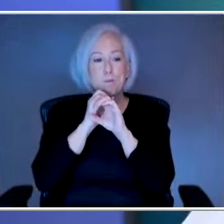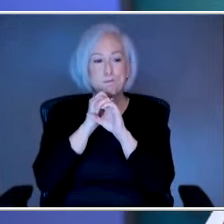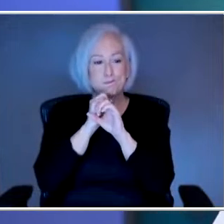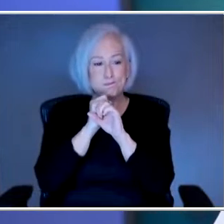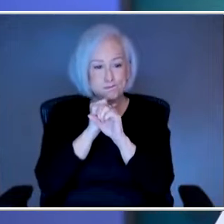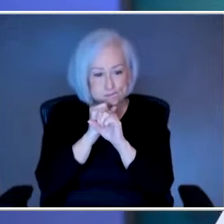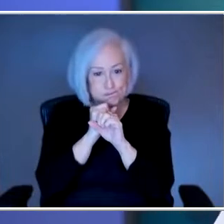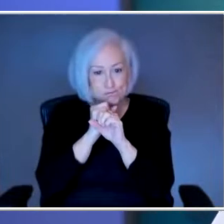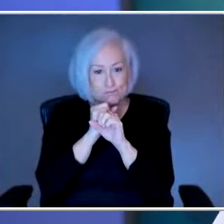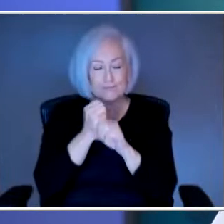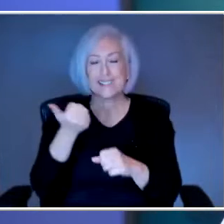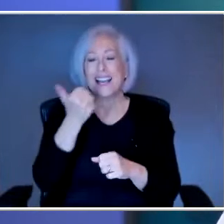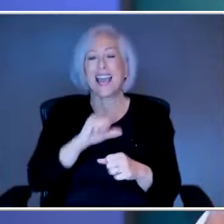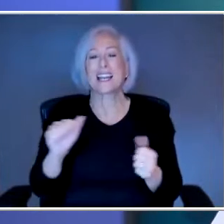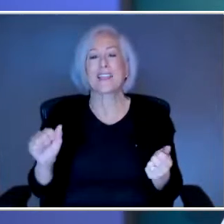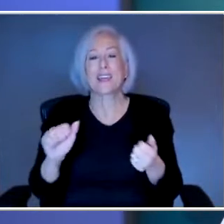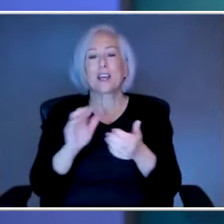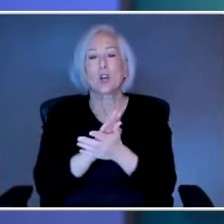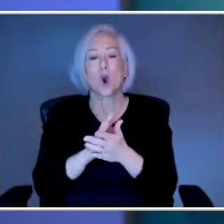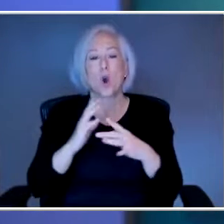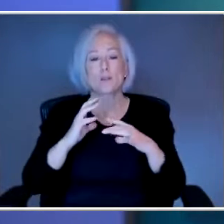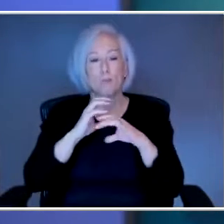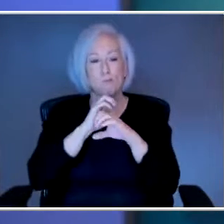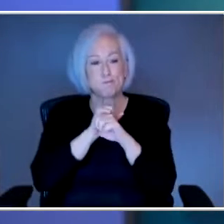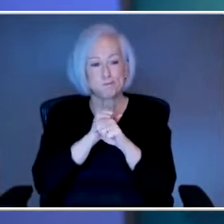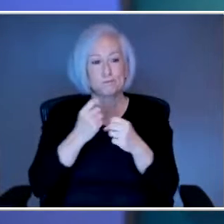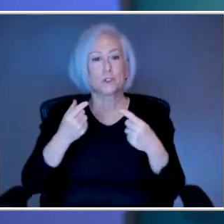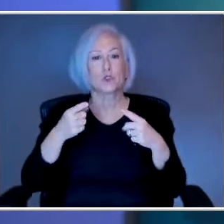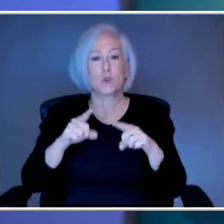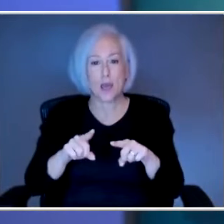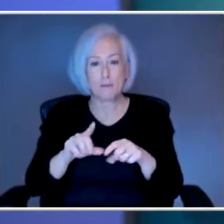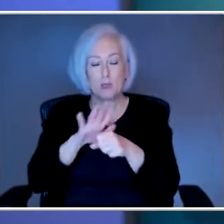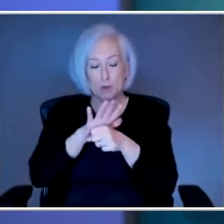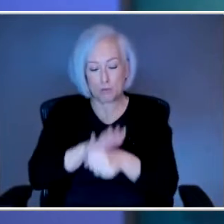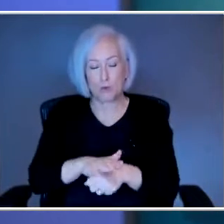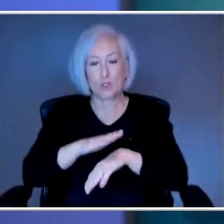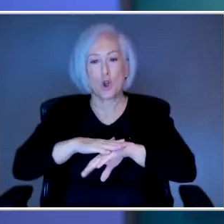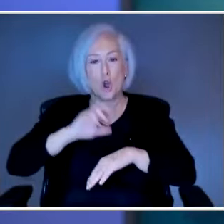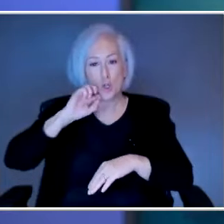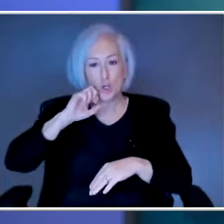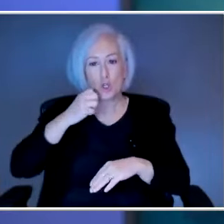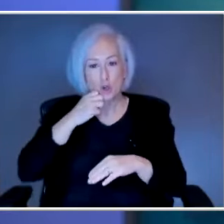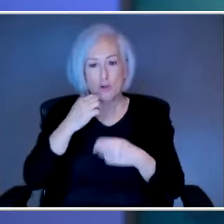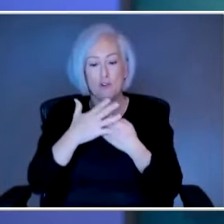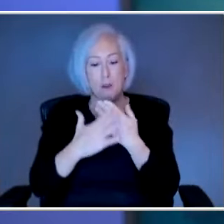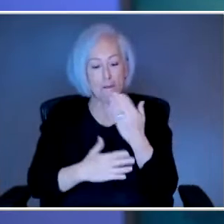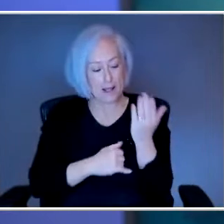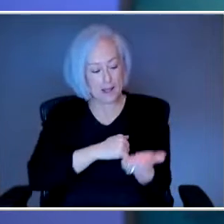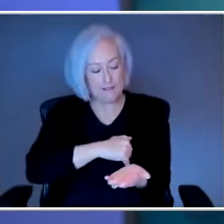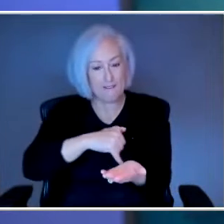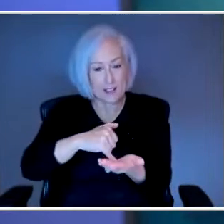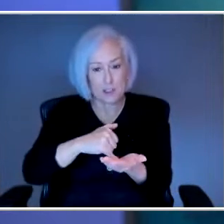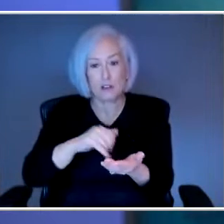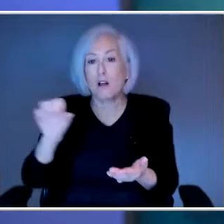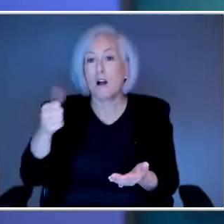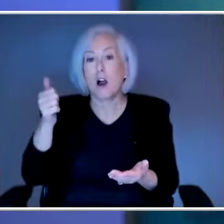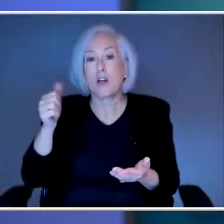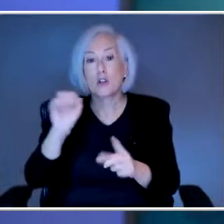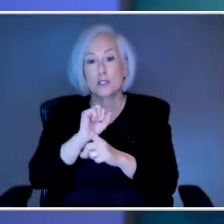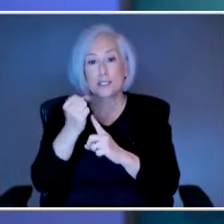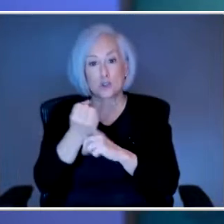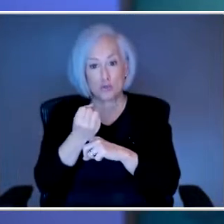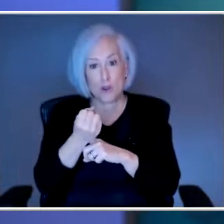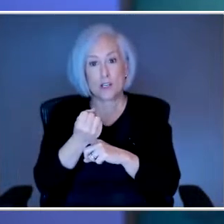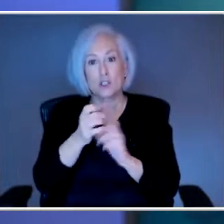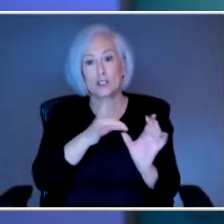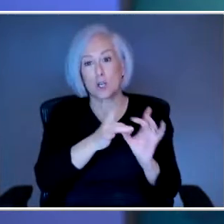to make the nerve or the tendon swell and push on that nerve. So other conditions that can increase swelling in tissues that also correlate with carpal tunnel